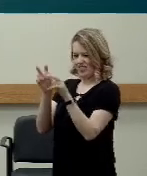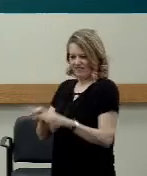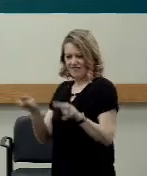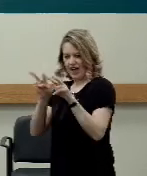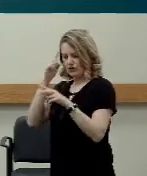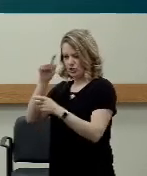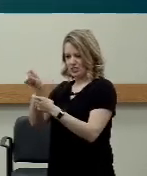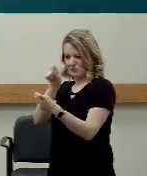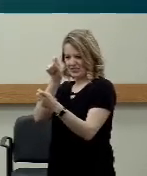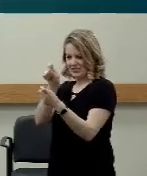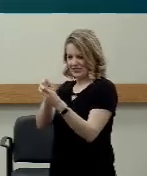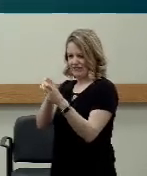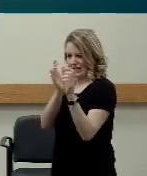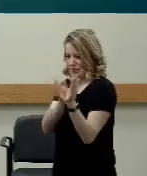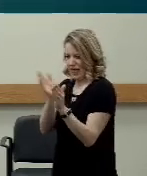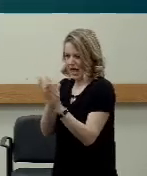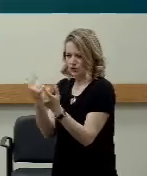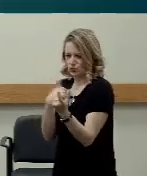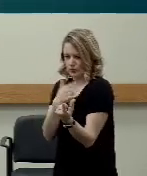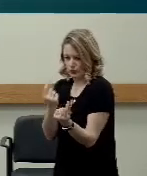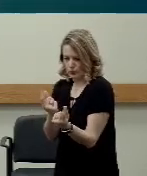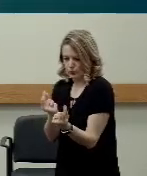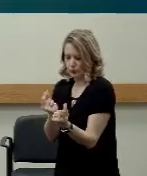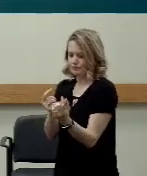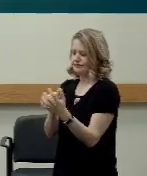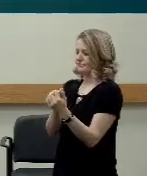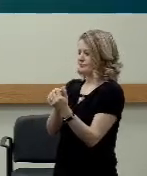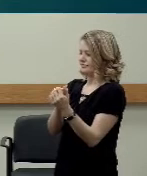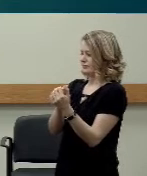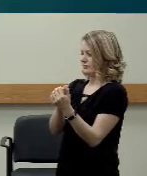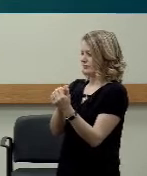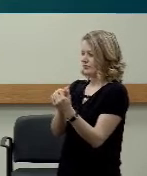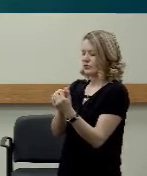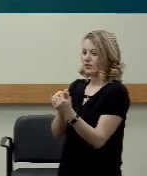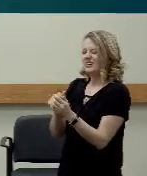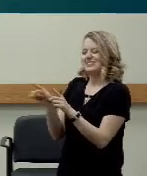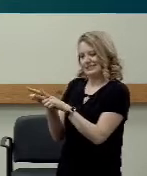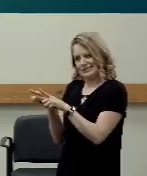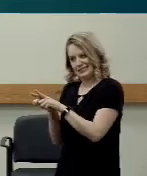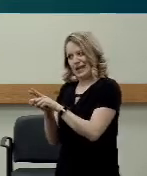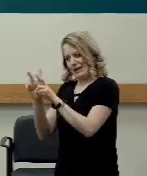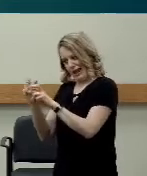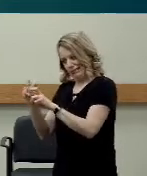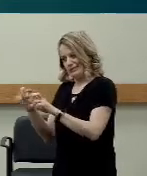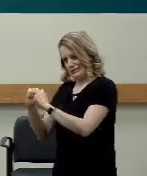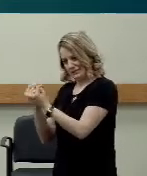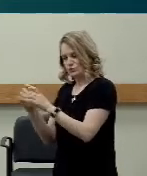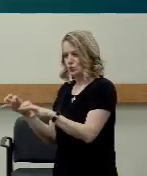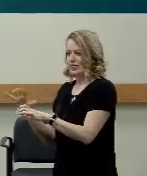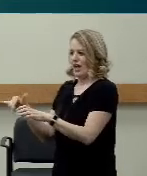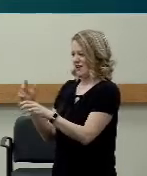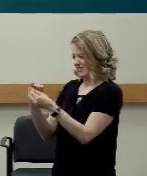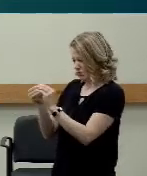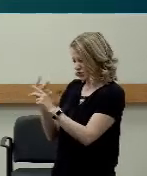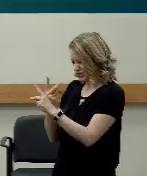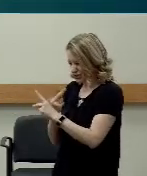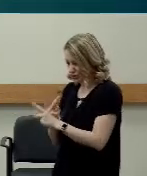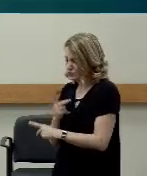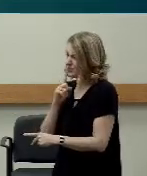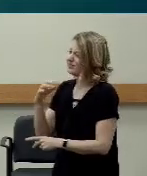specific mitigation tactics, which is also done by the analytical team. That's very